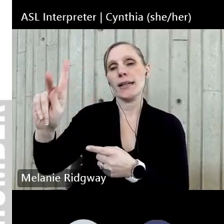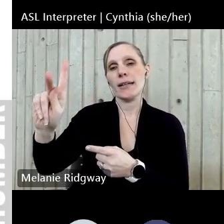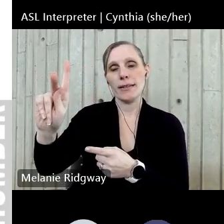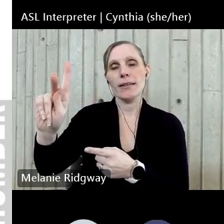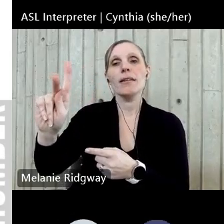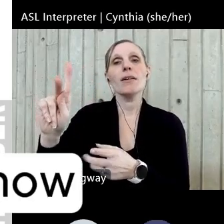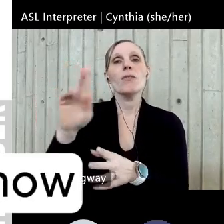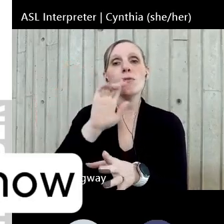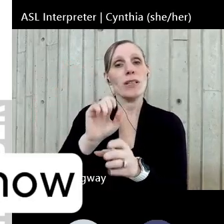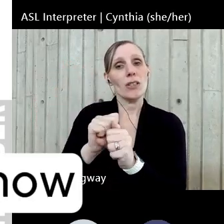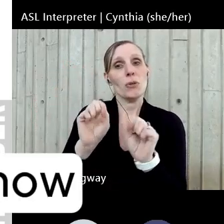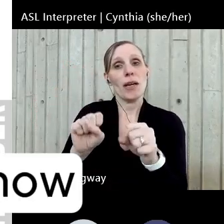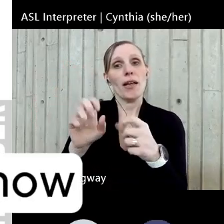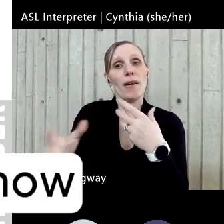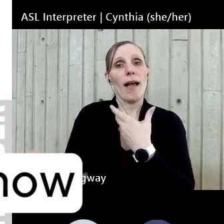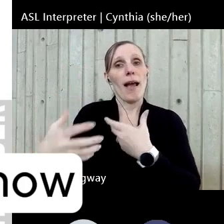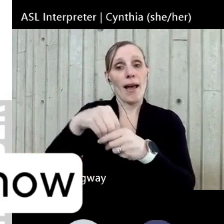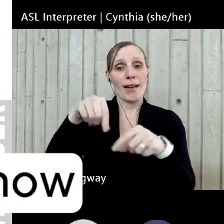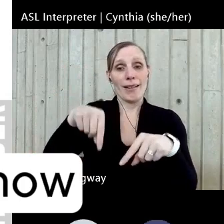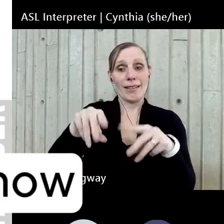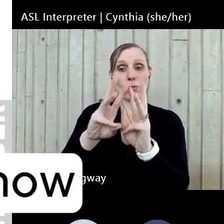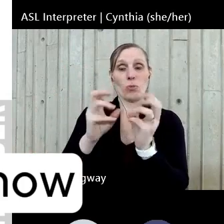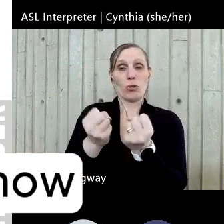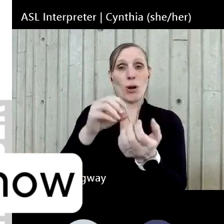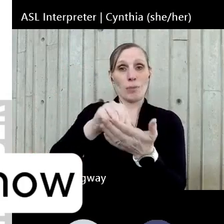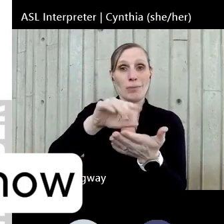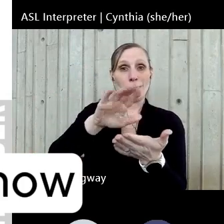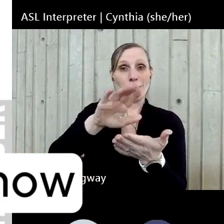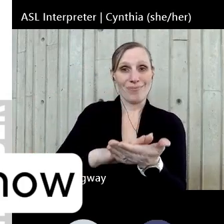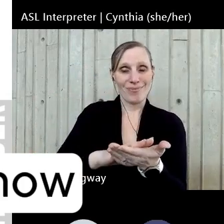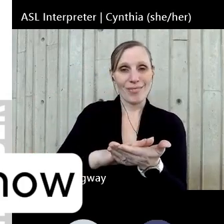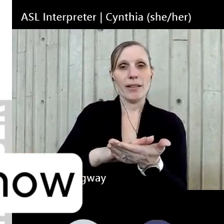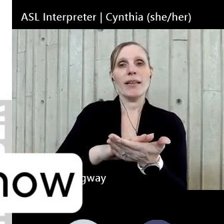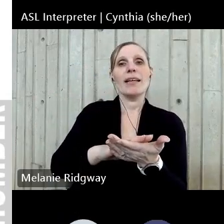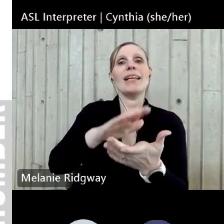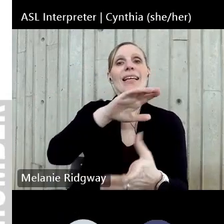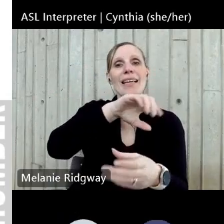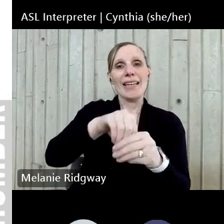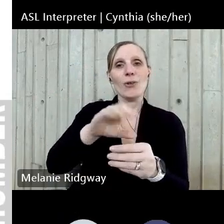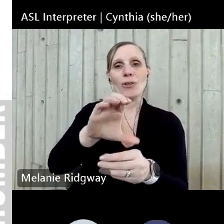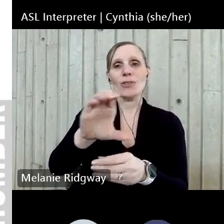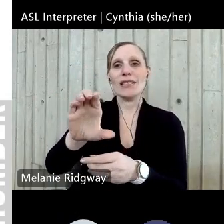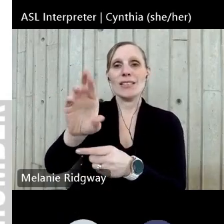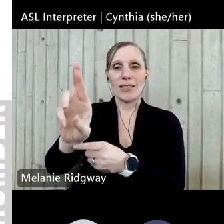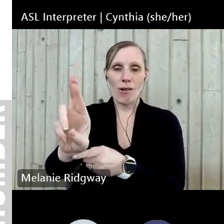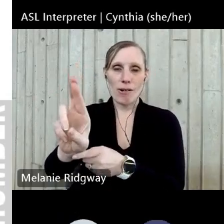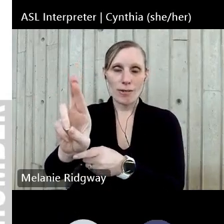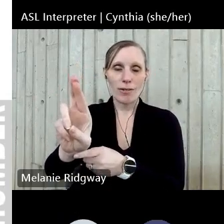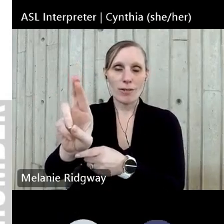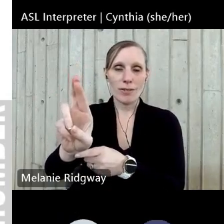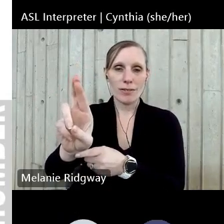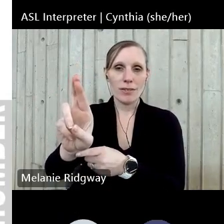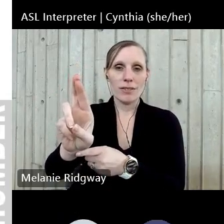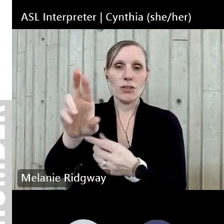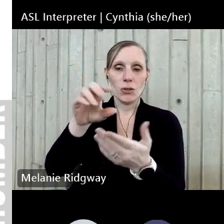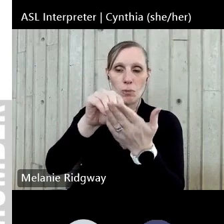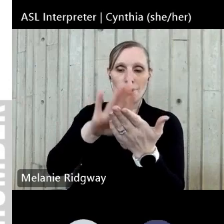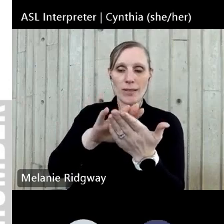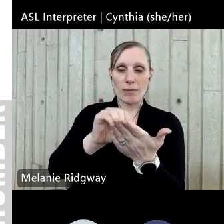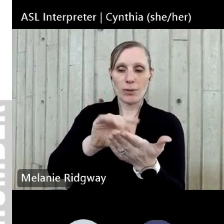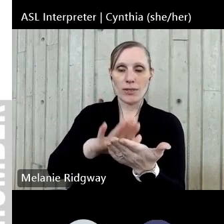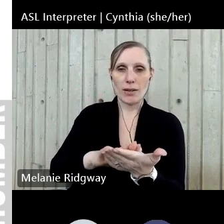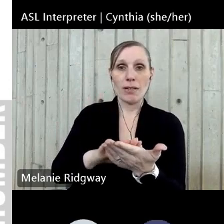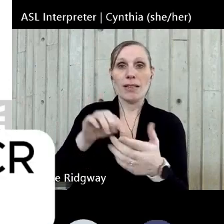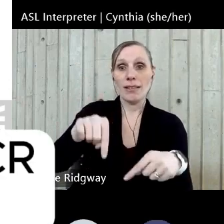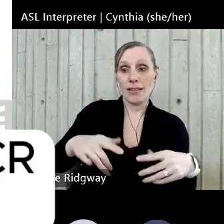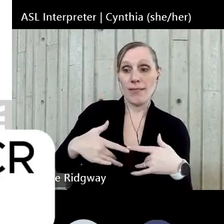this session, this workshop that we're doing right now, to your co-curricular record. So once the event is